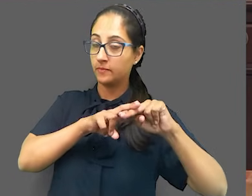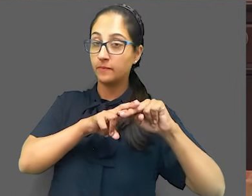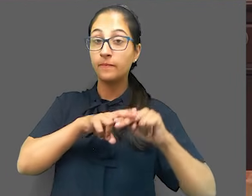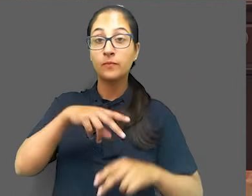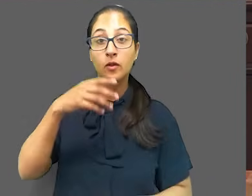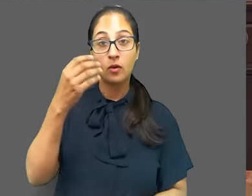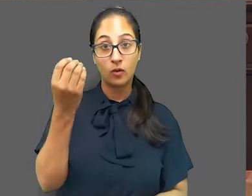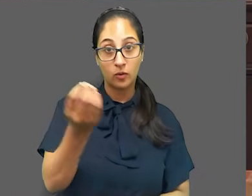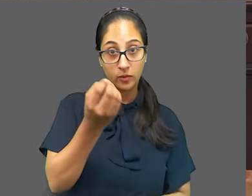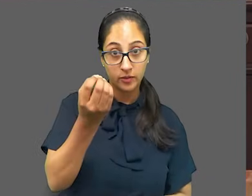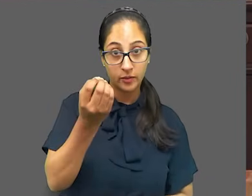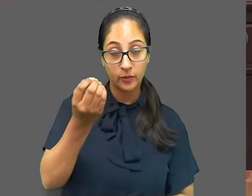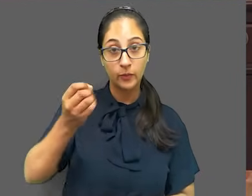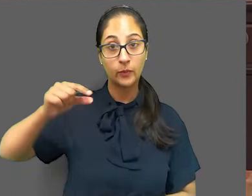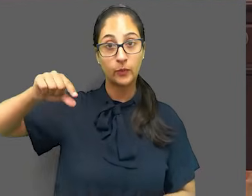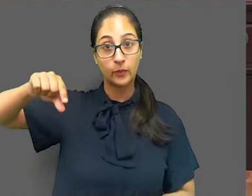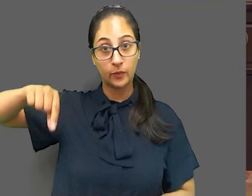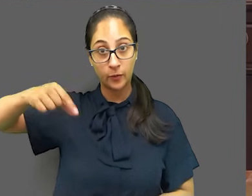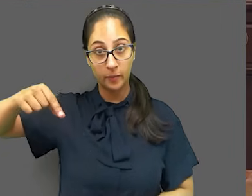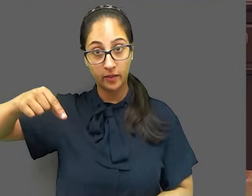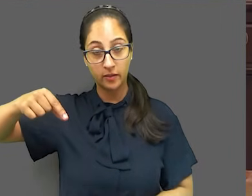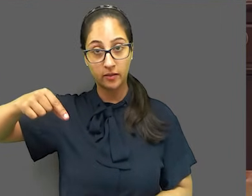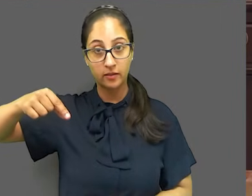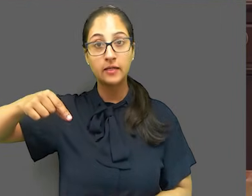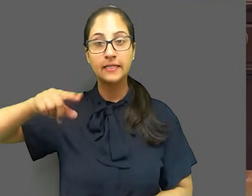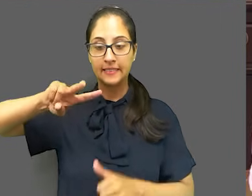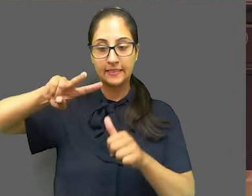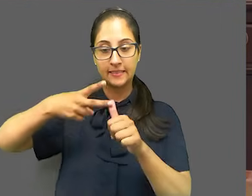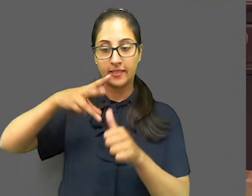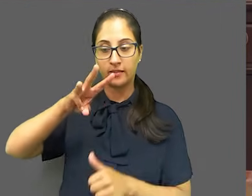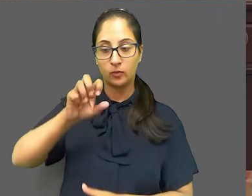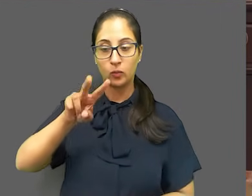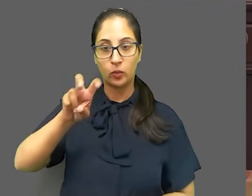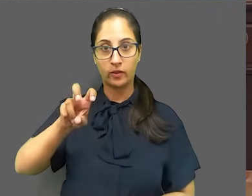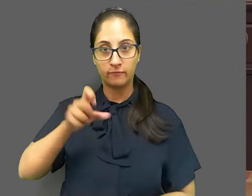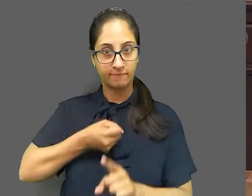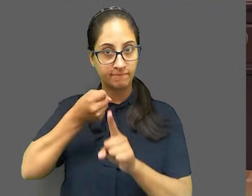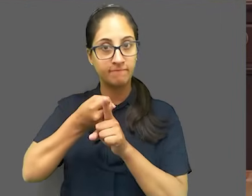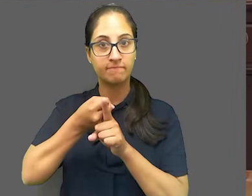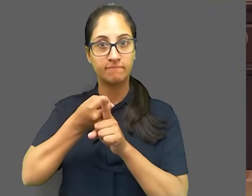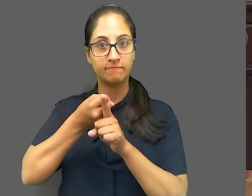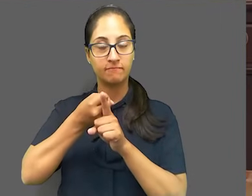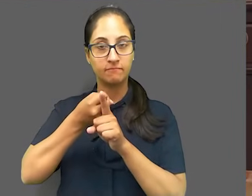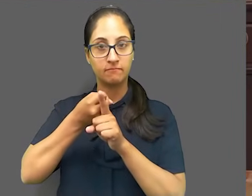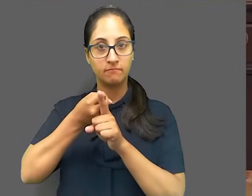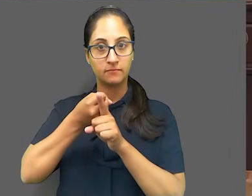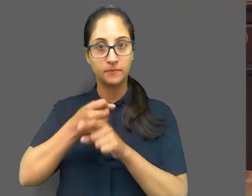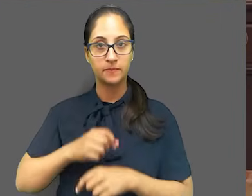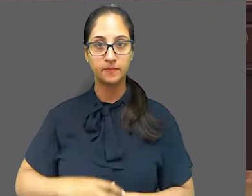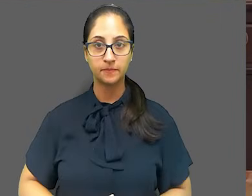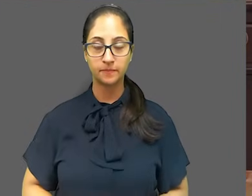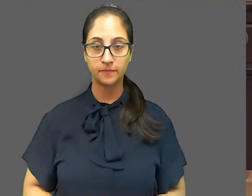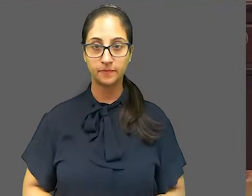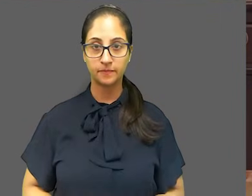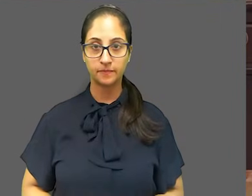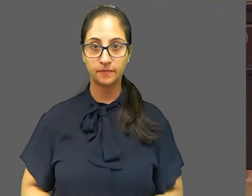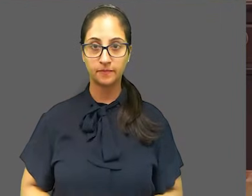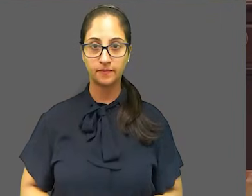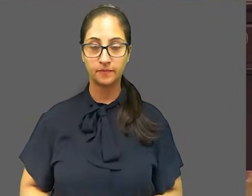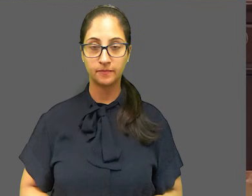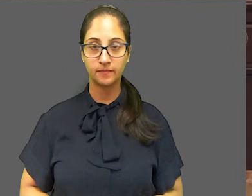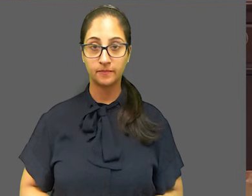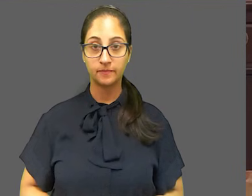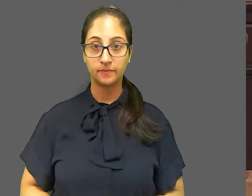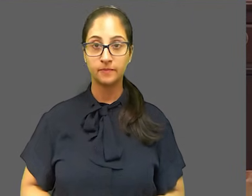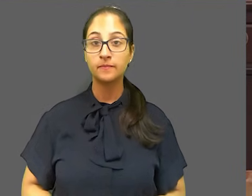Ontario and Quebec are seeing a purported second wave of cases of COVID-19. In